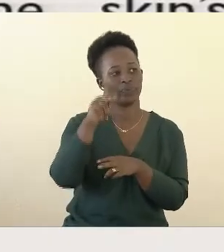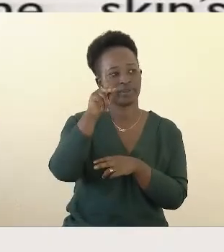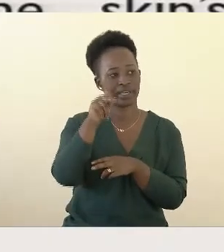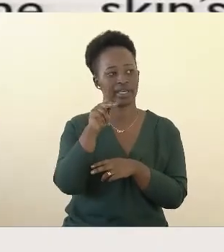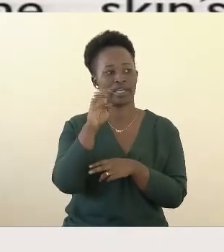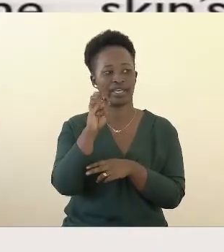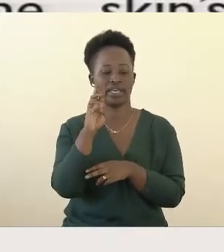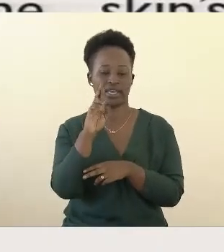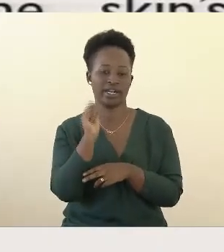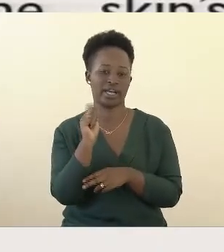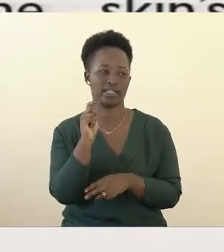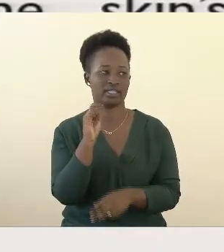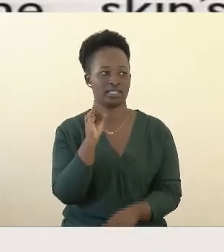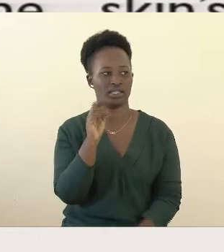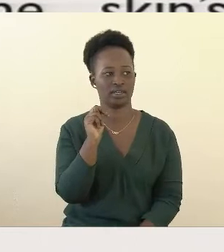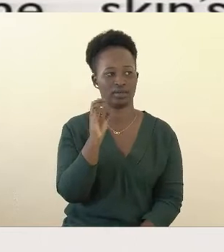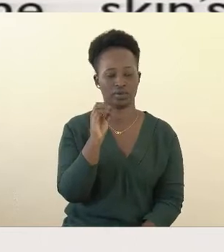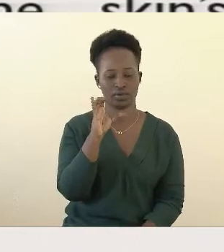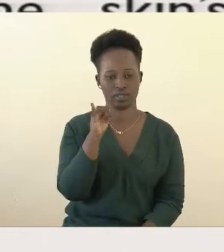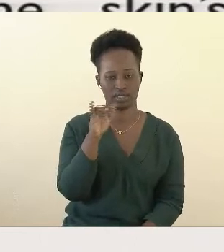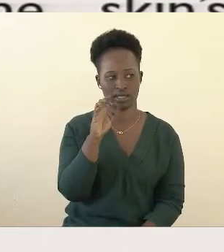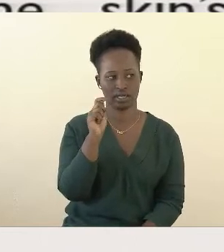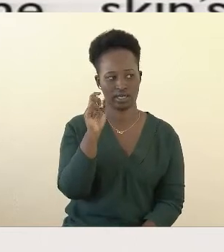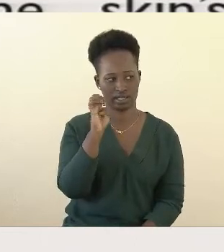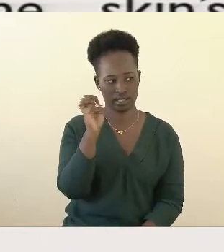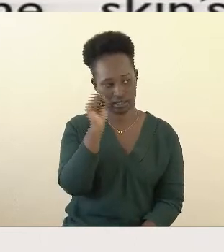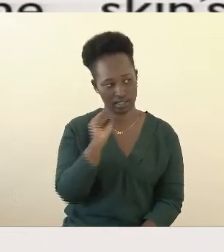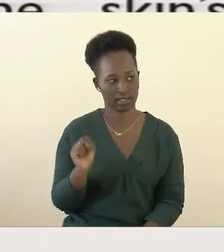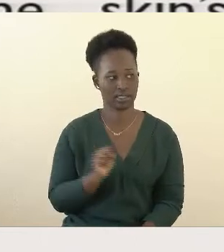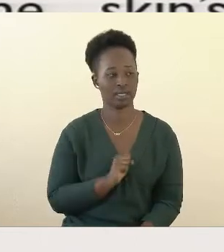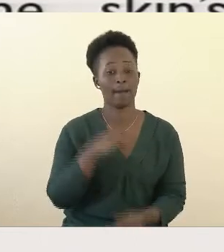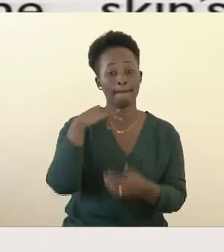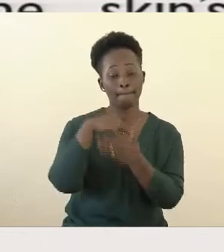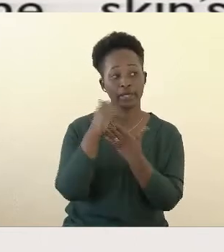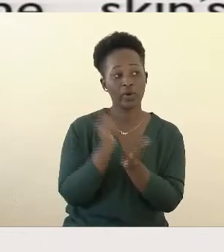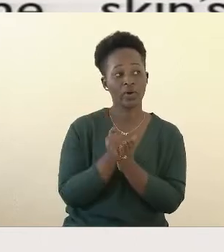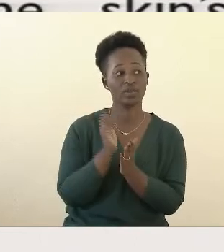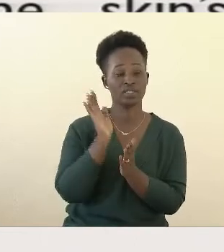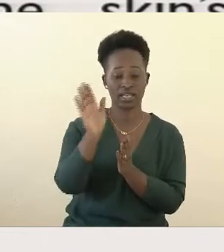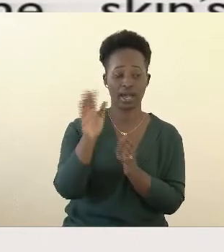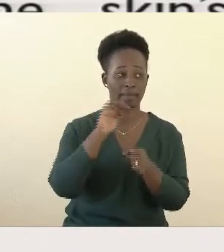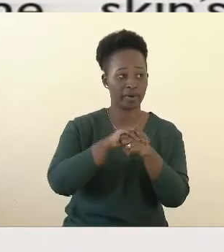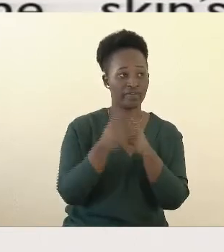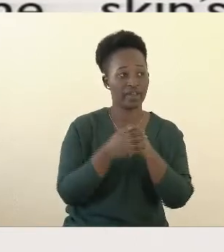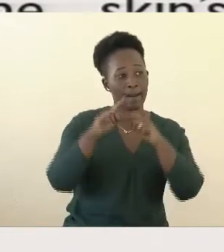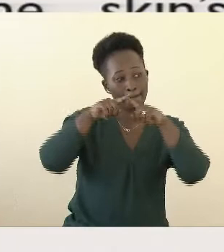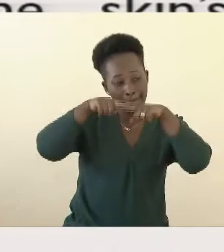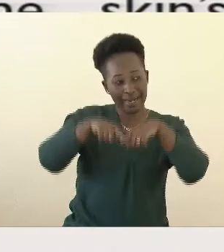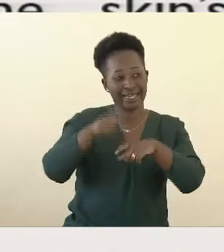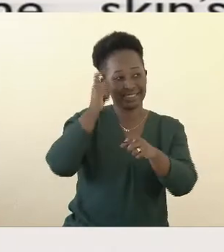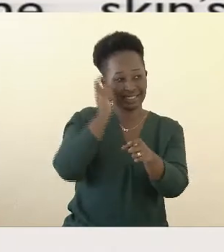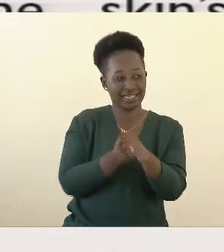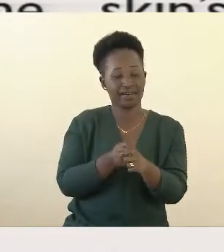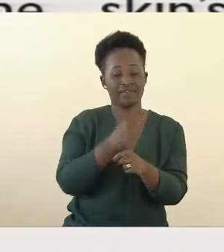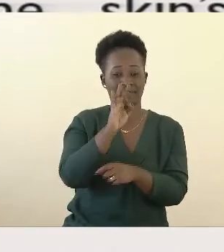named because these cells that are found in epidermis are called keratinocytes because they are produced by a tough fibrous protein which